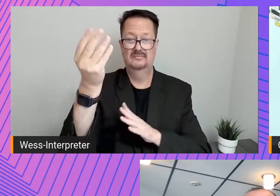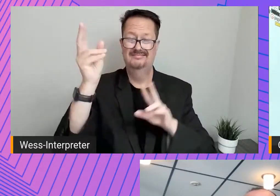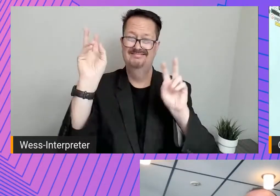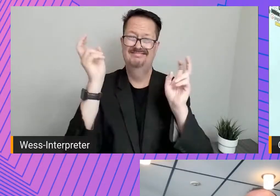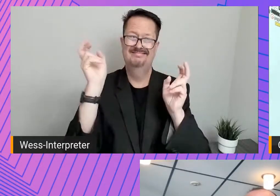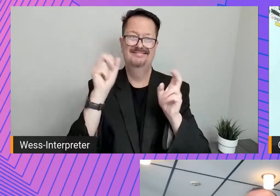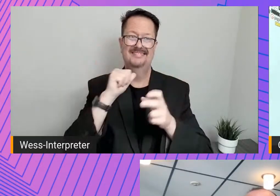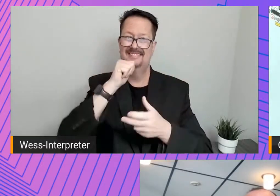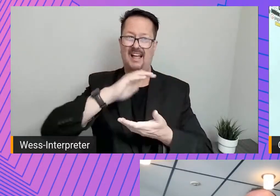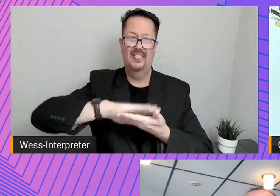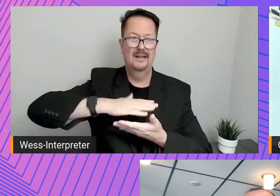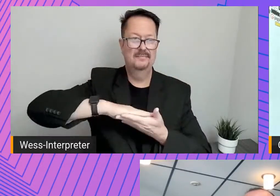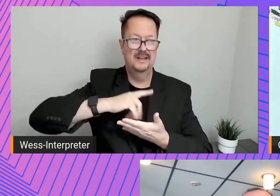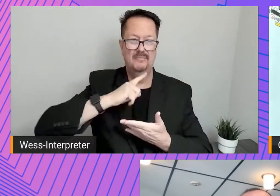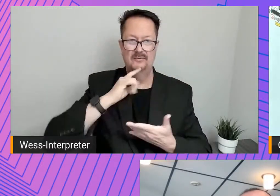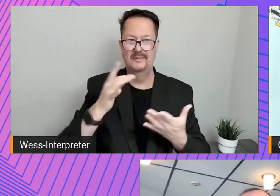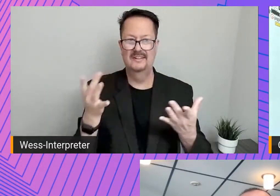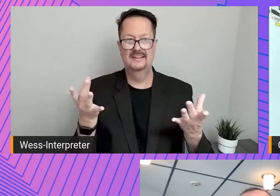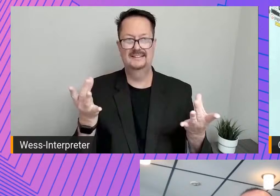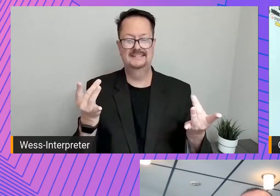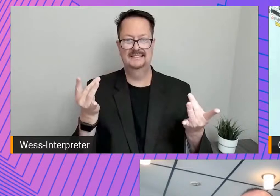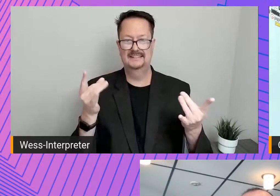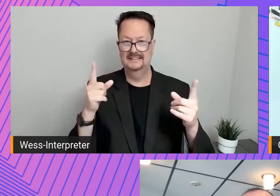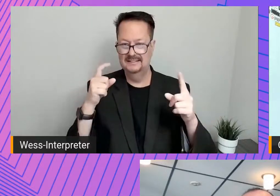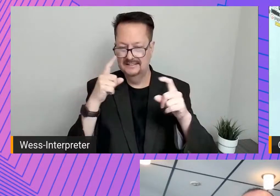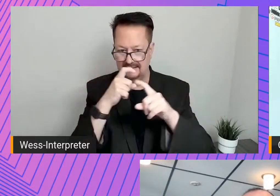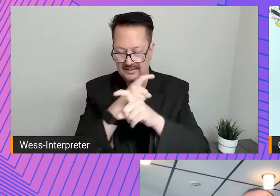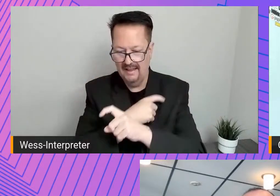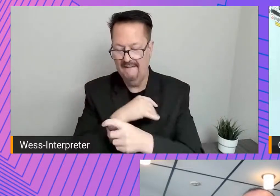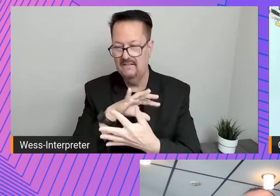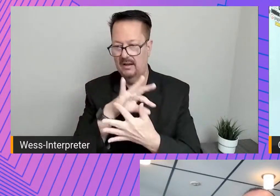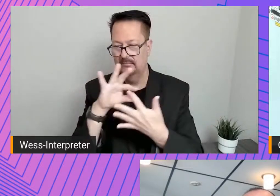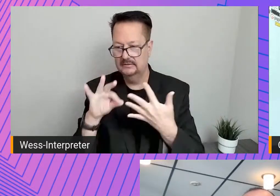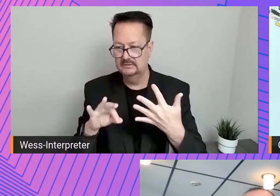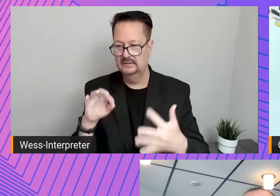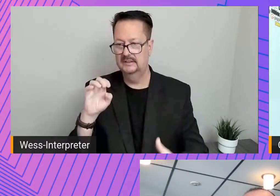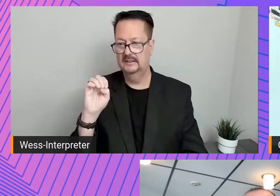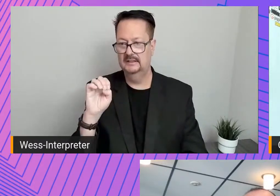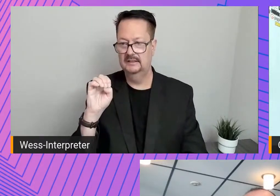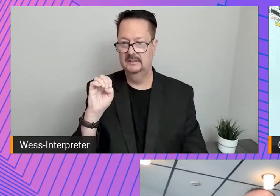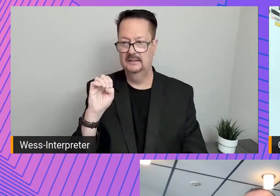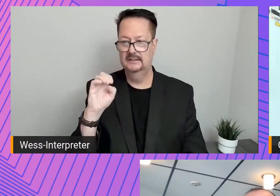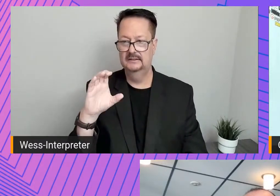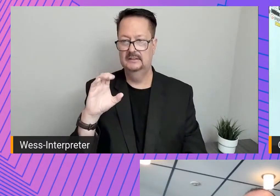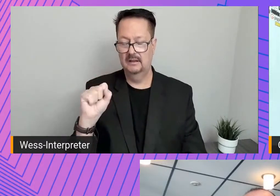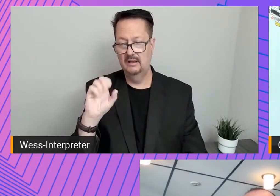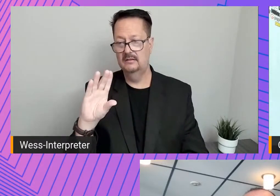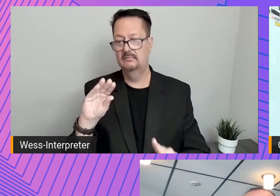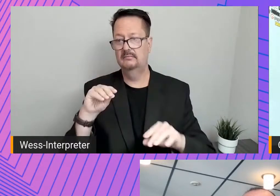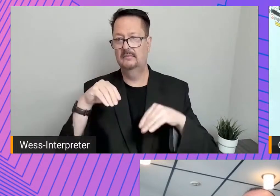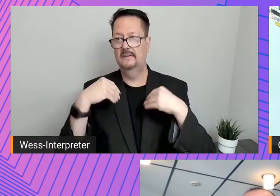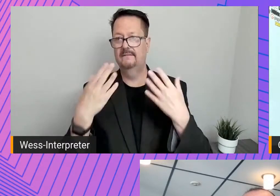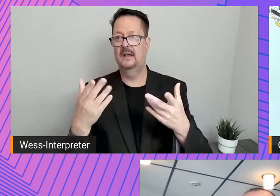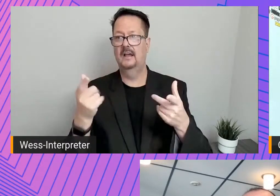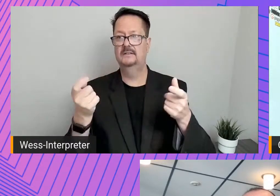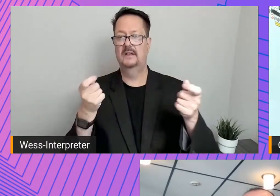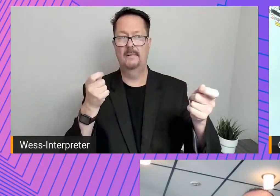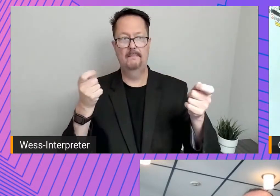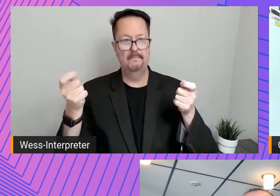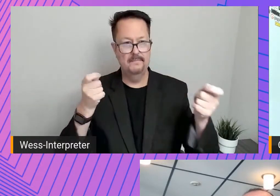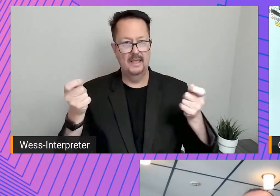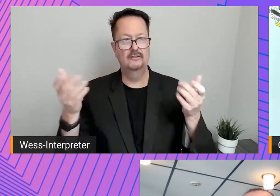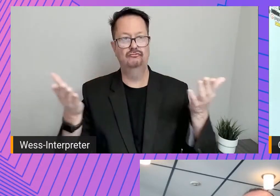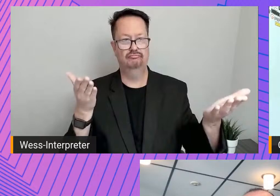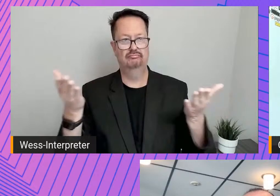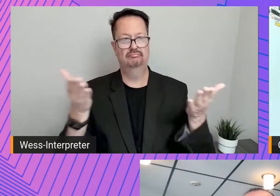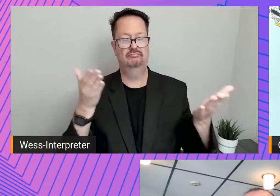things get kind of tricky. You've got a lot of options. And ECS provides a managed service that provides